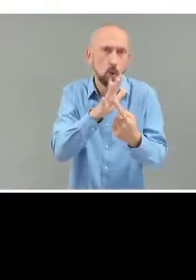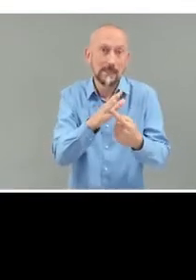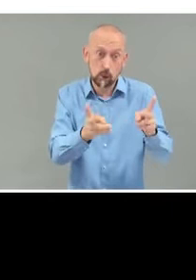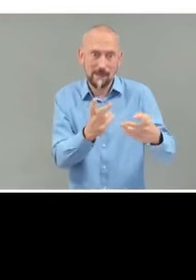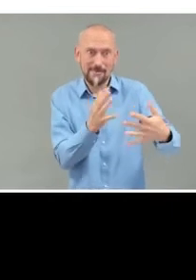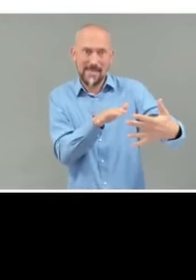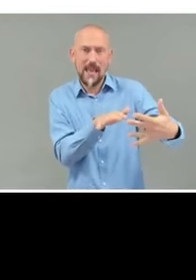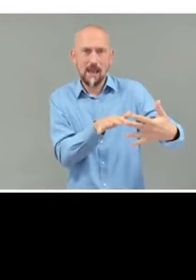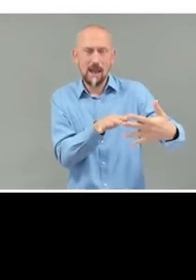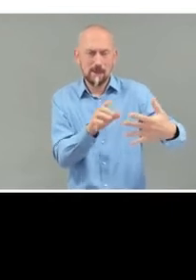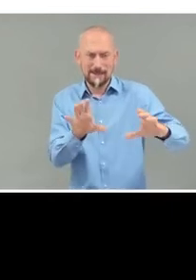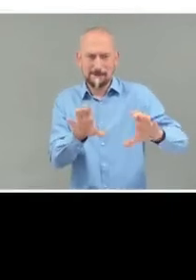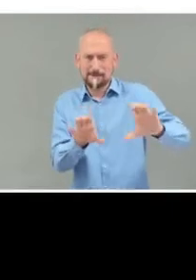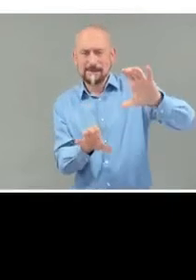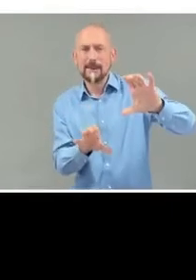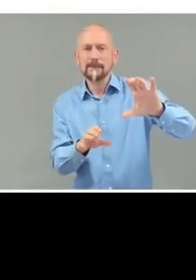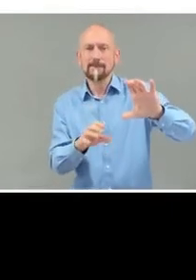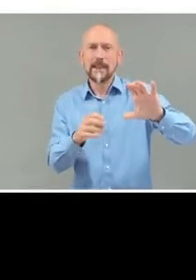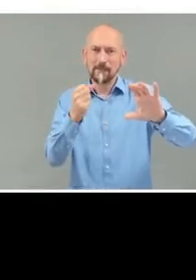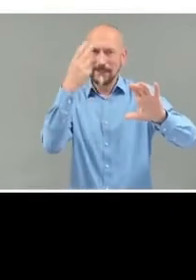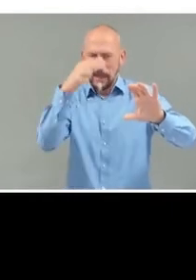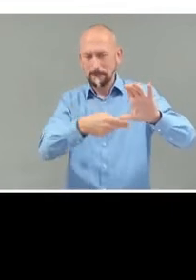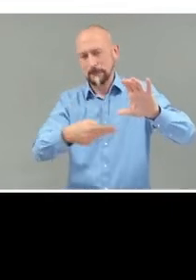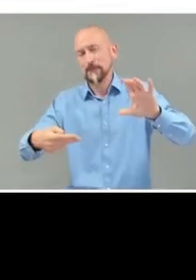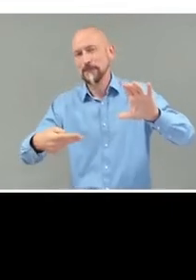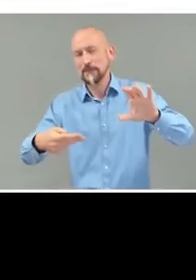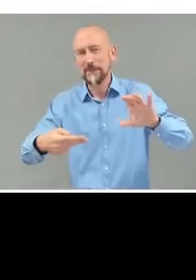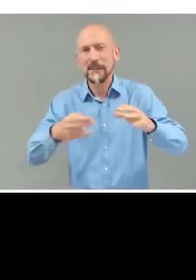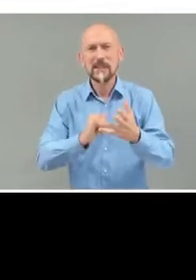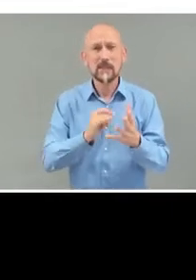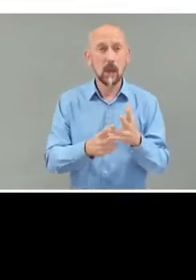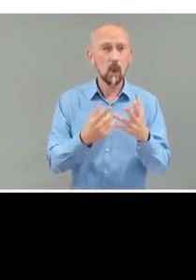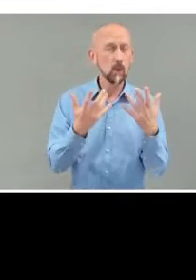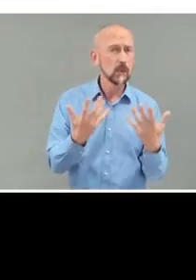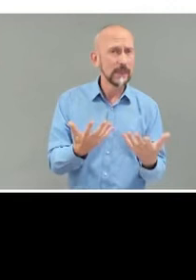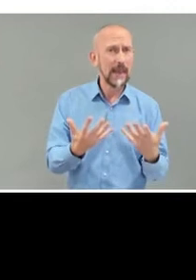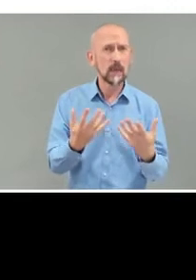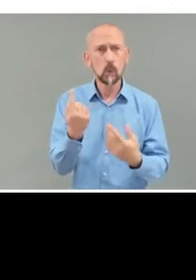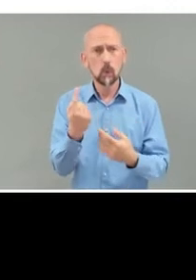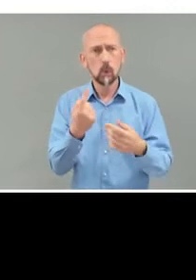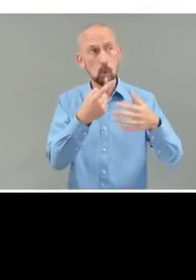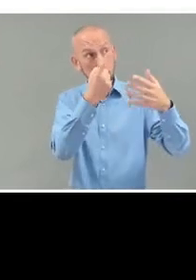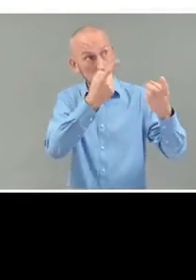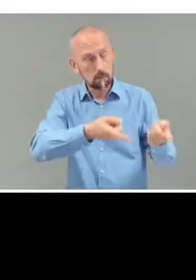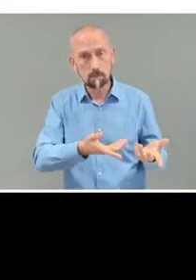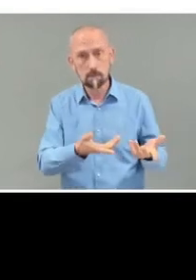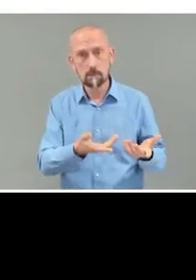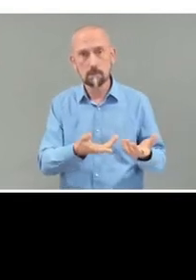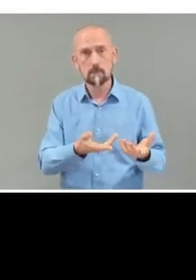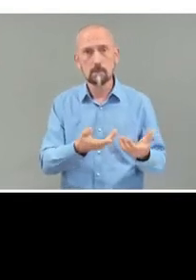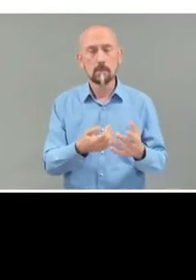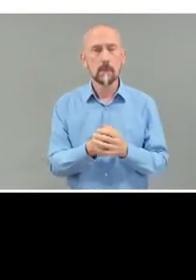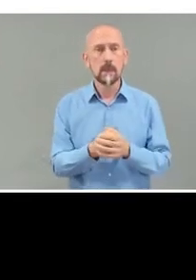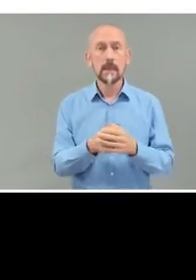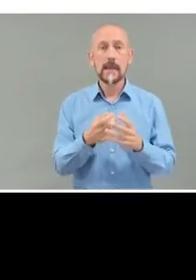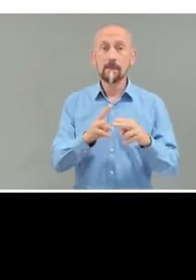But here's all the names of the people who inputted in today's session, and where we have links to various groups,